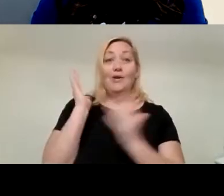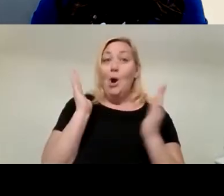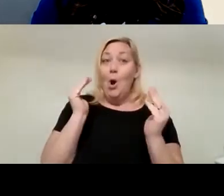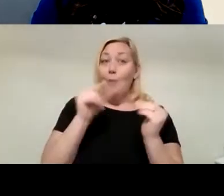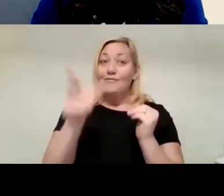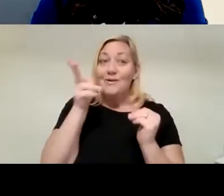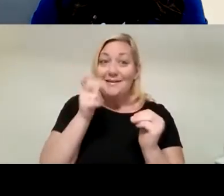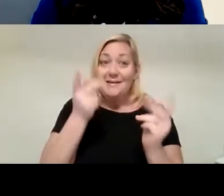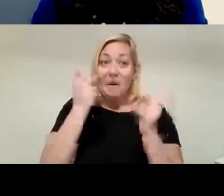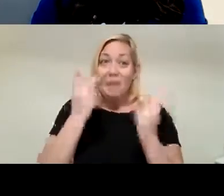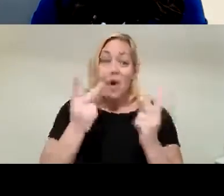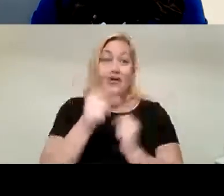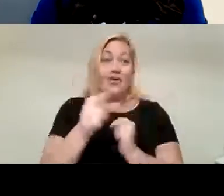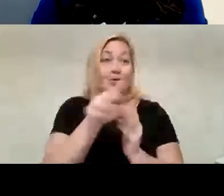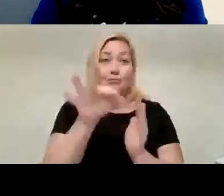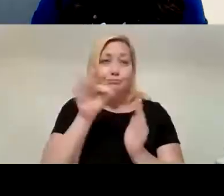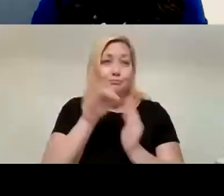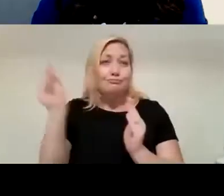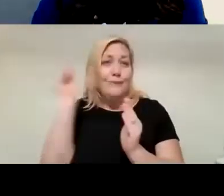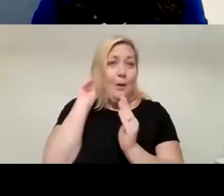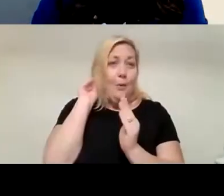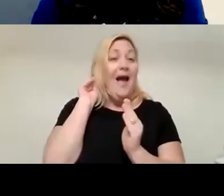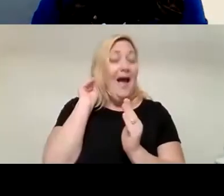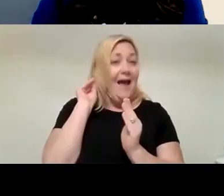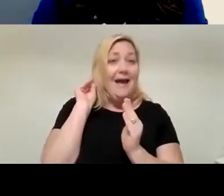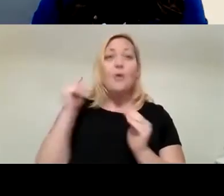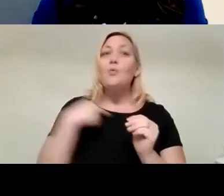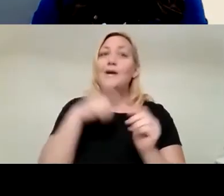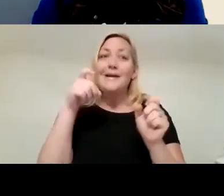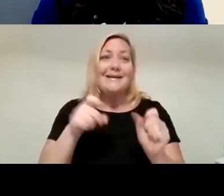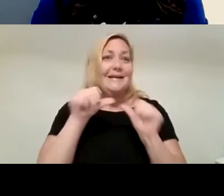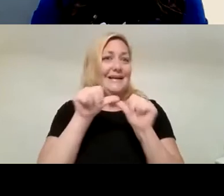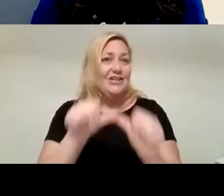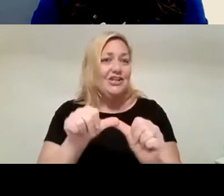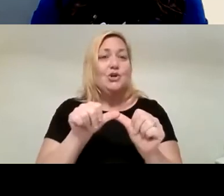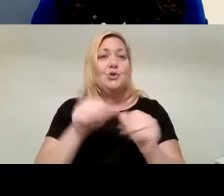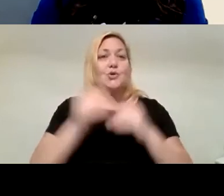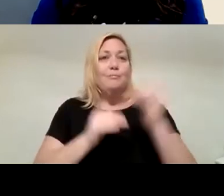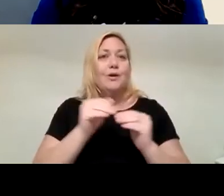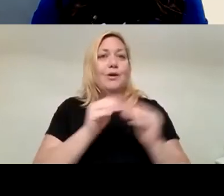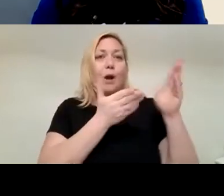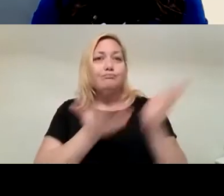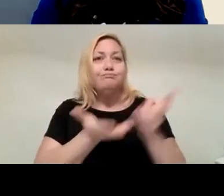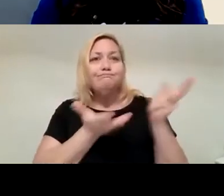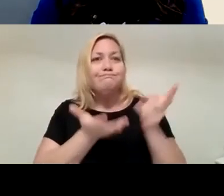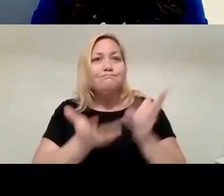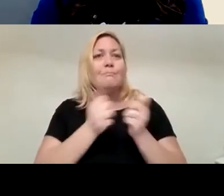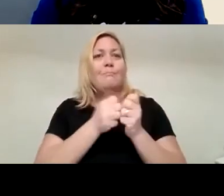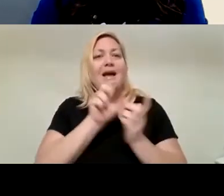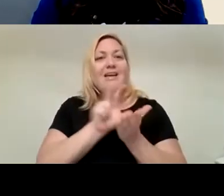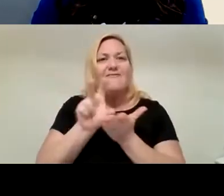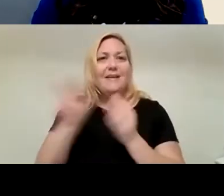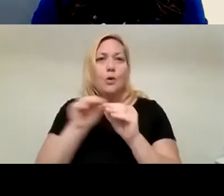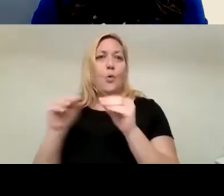and watching, that you take away from this is that we need to continue to build our pipeline by investing in the organizations that we